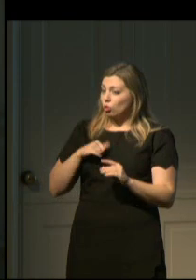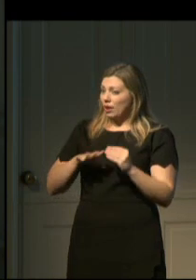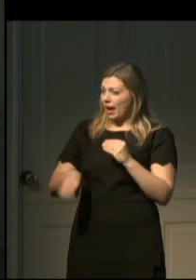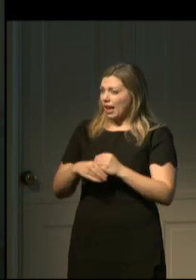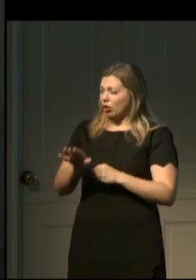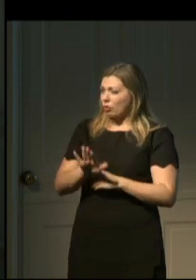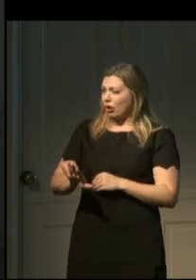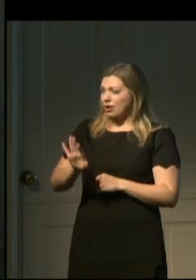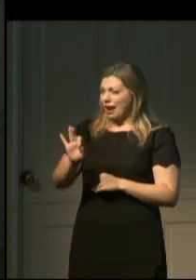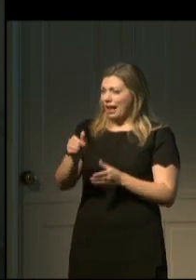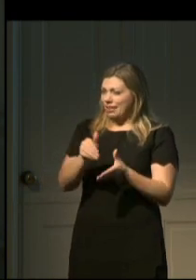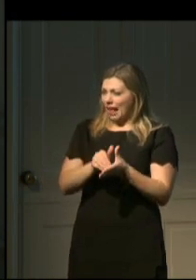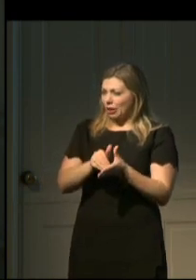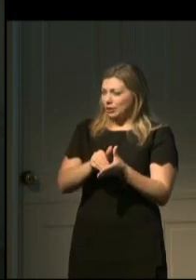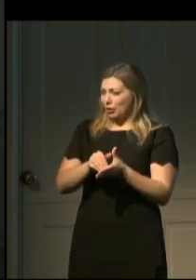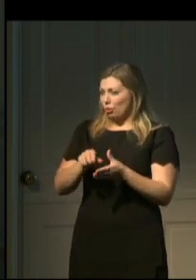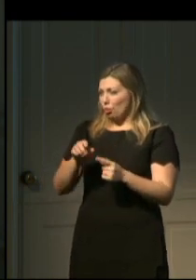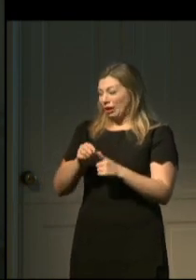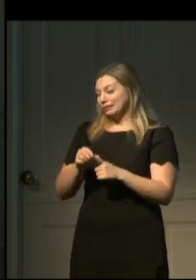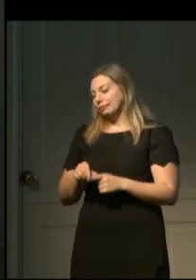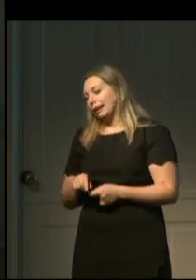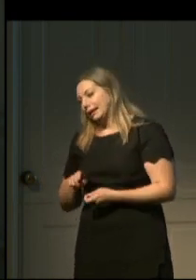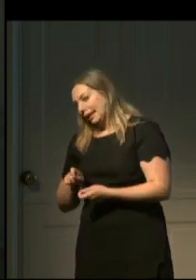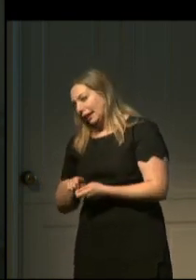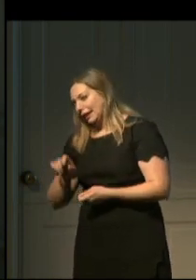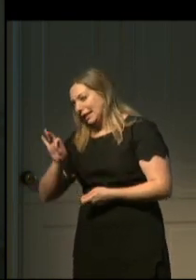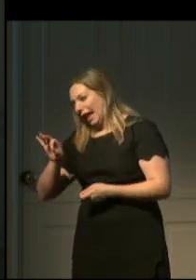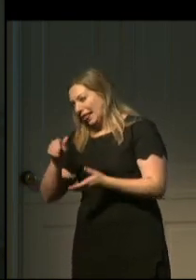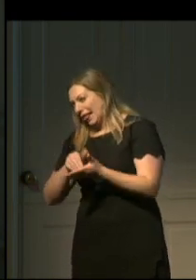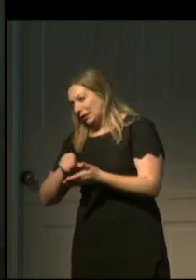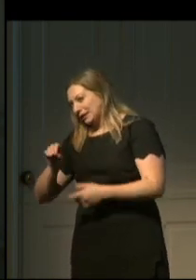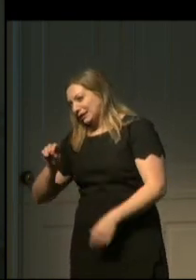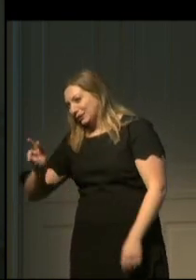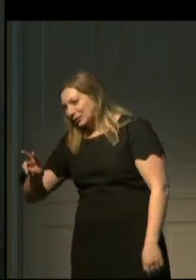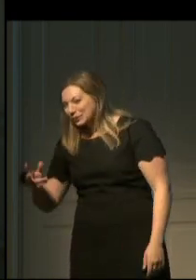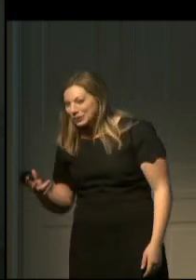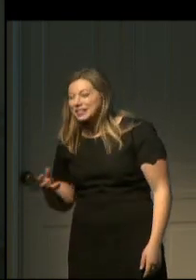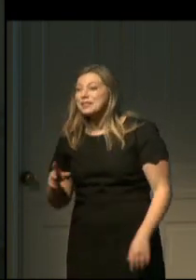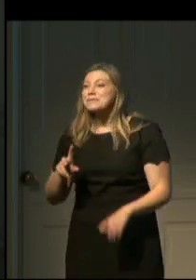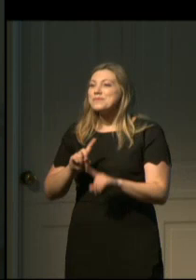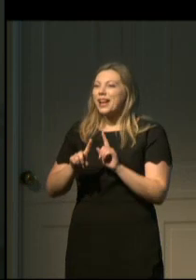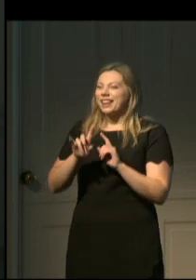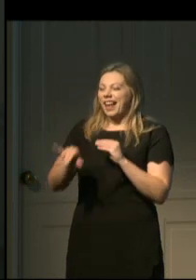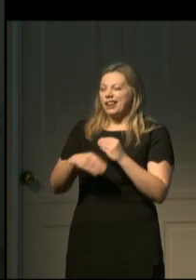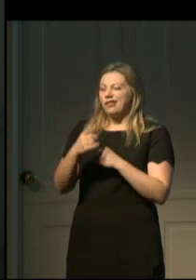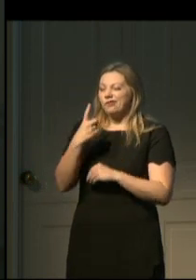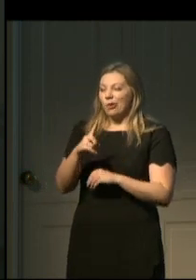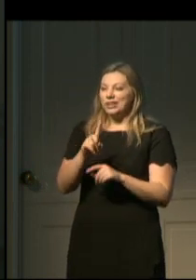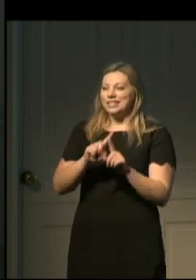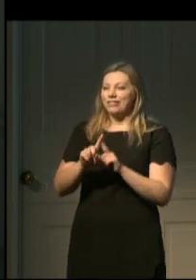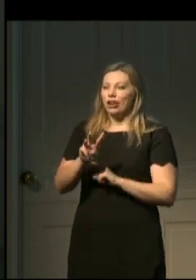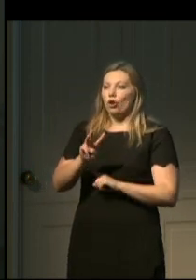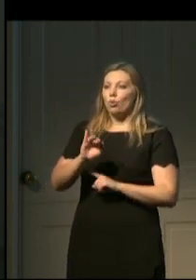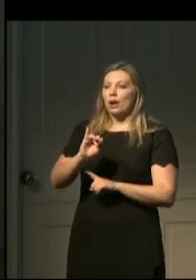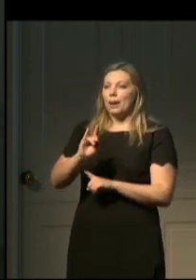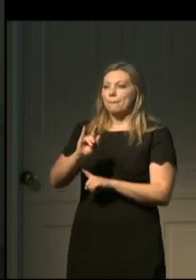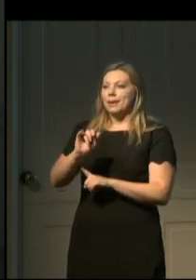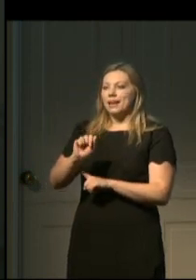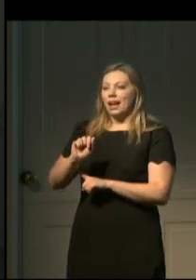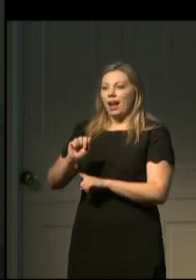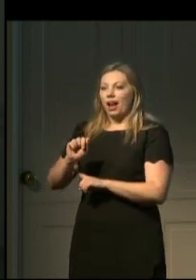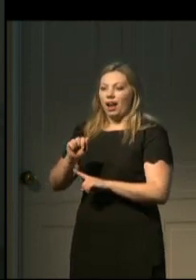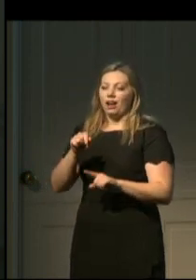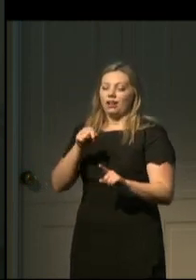words, 9,002 to be exact, to Wikipedia articles about women and labor, and we created 7